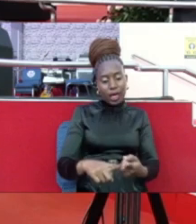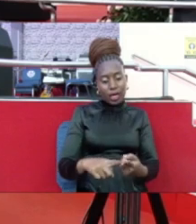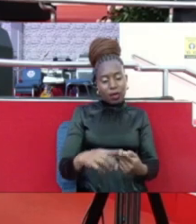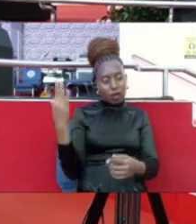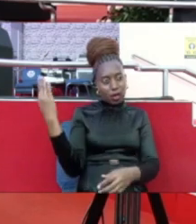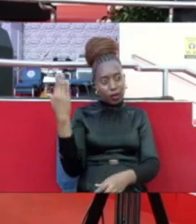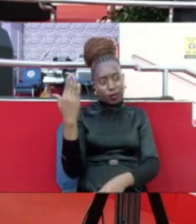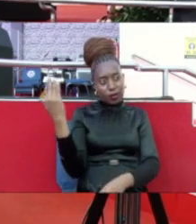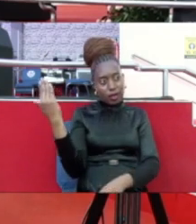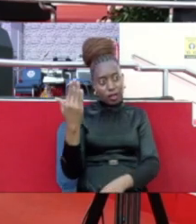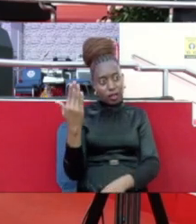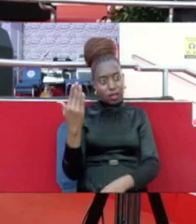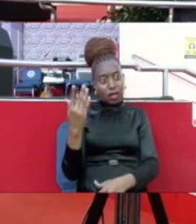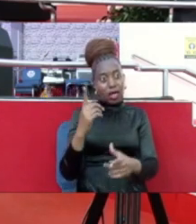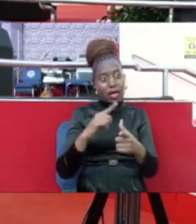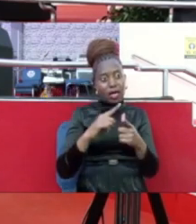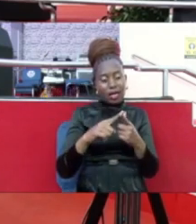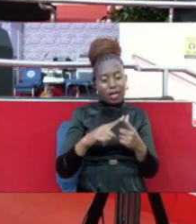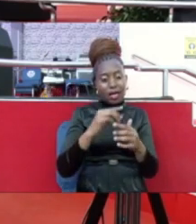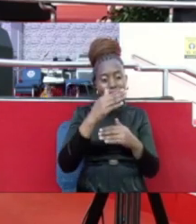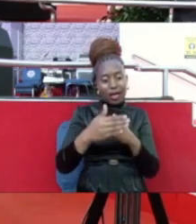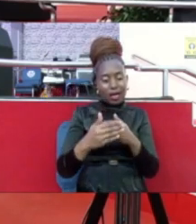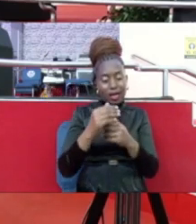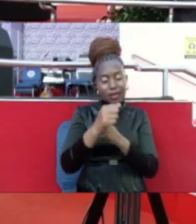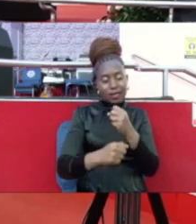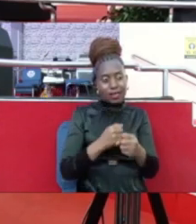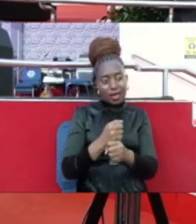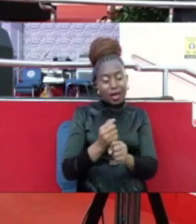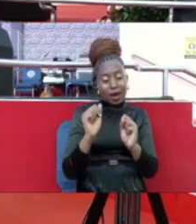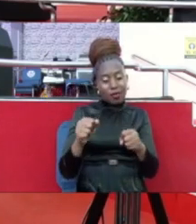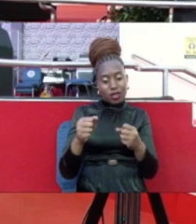we may have a third service on Sunday morning.